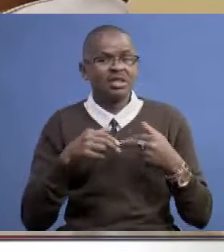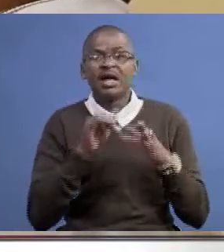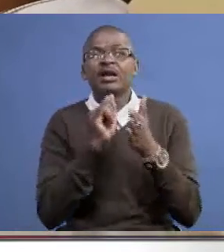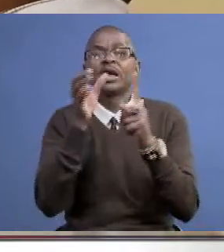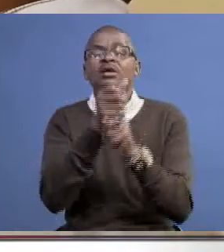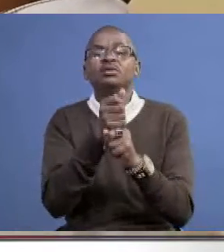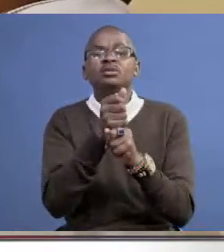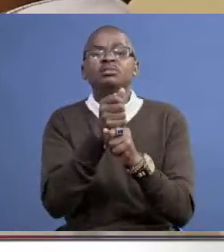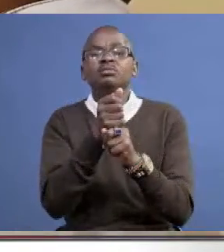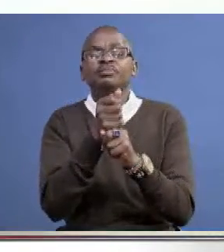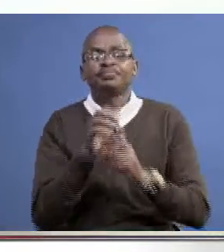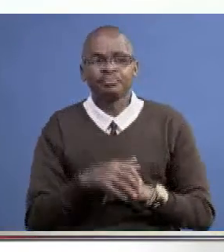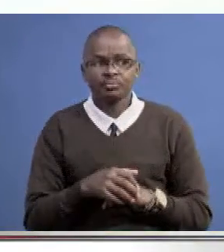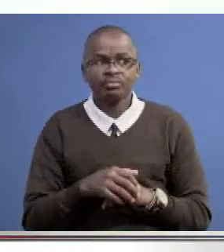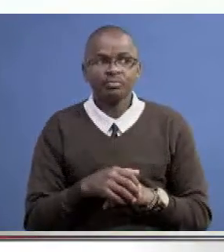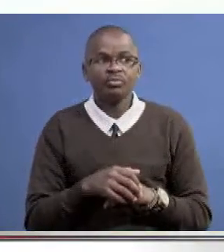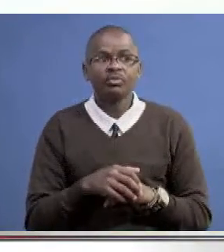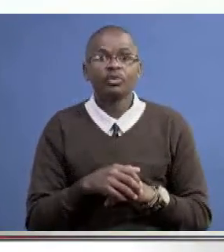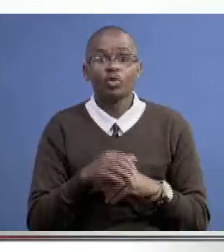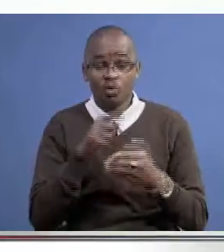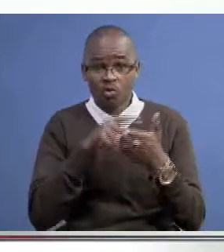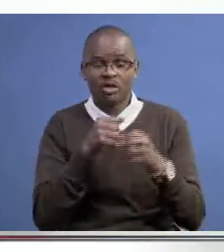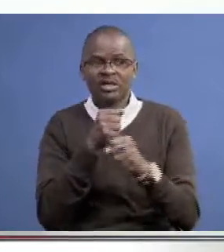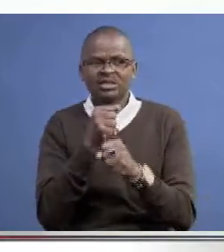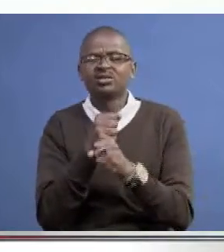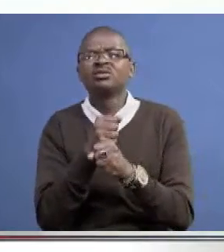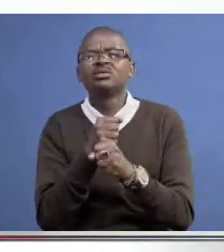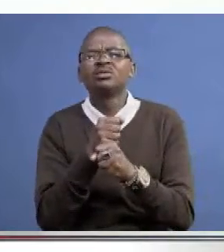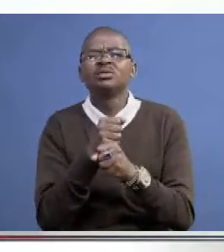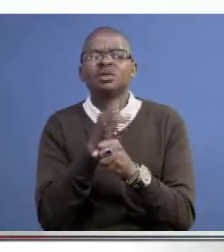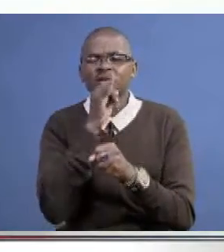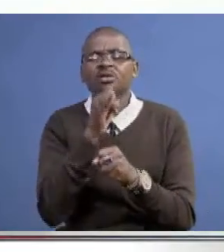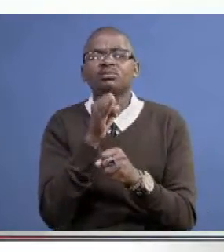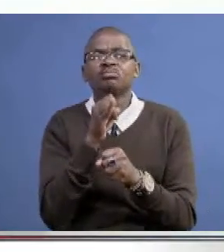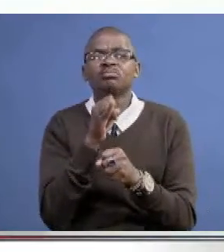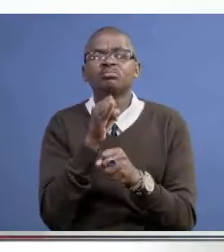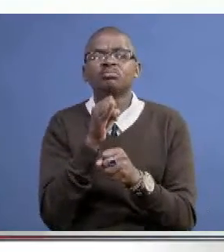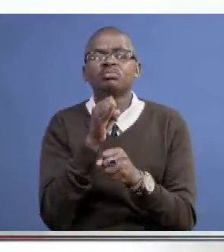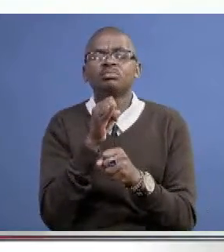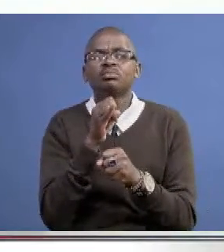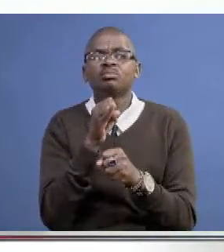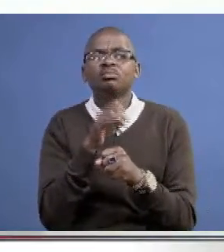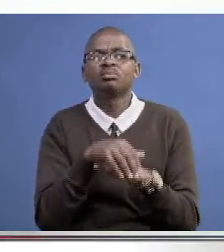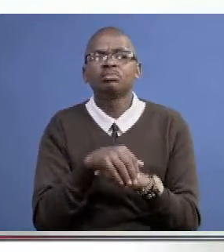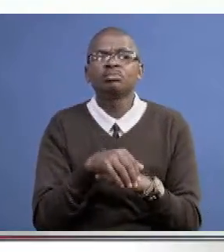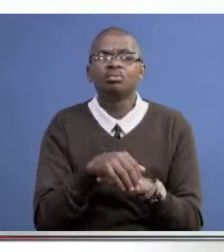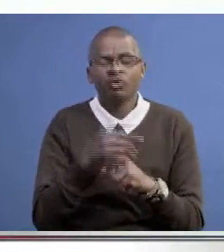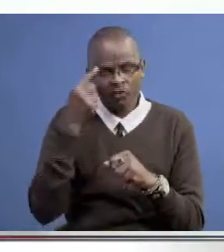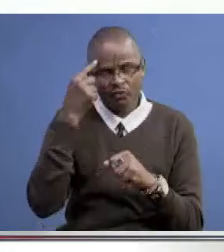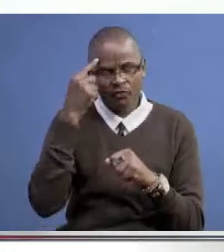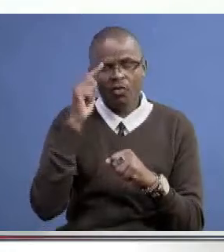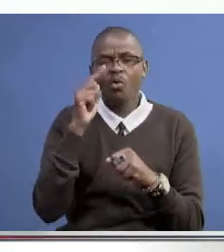reach. What technology is doing is probably making it easier, okay,